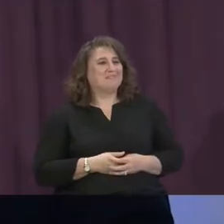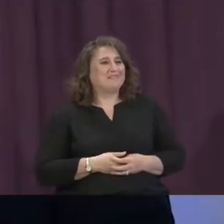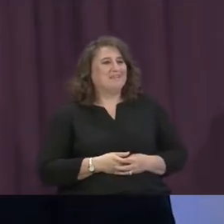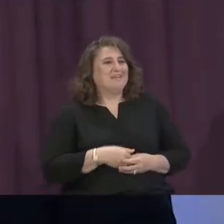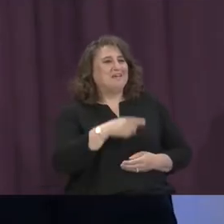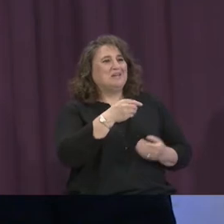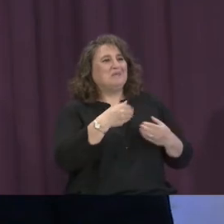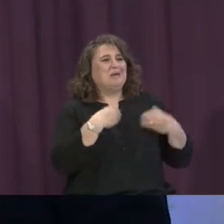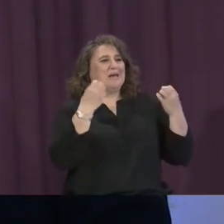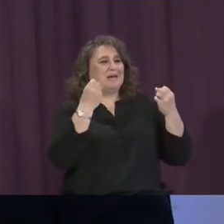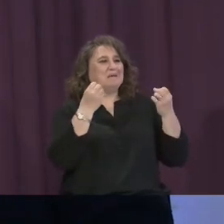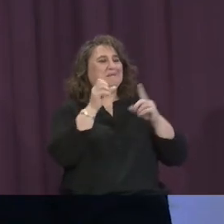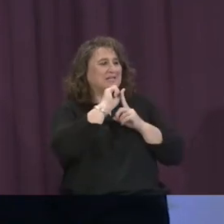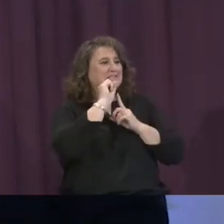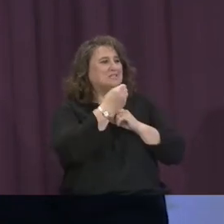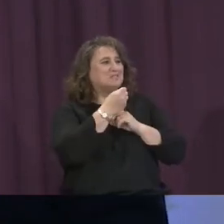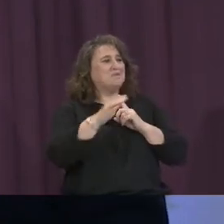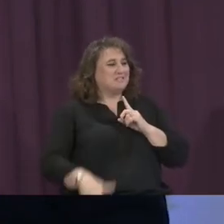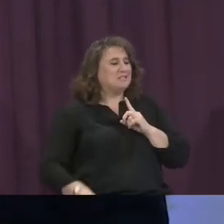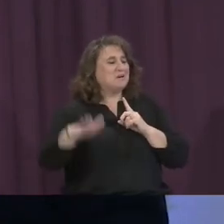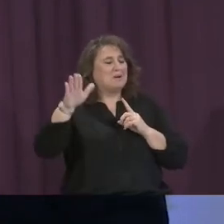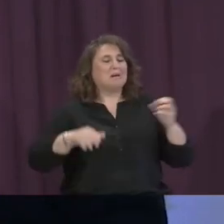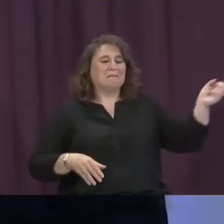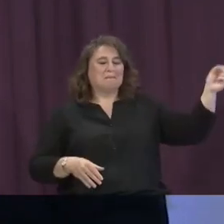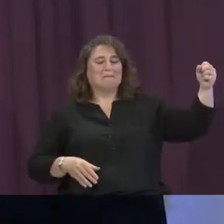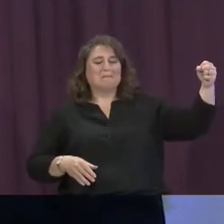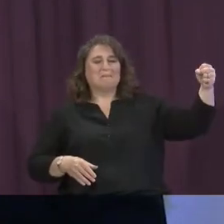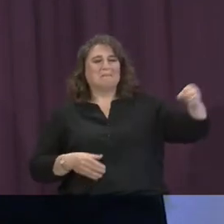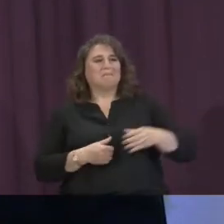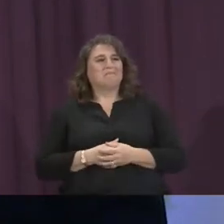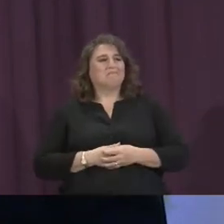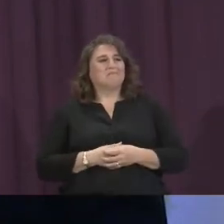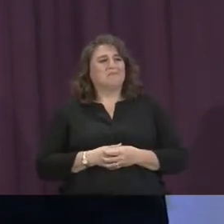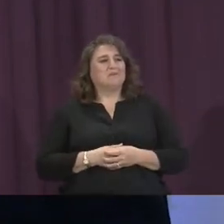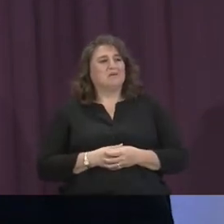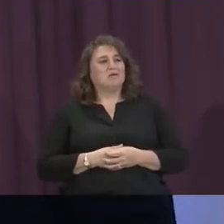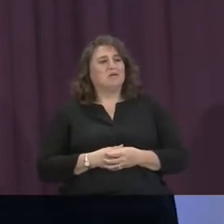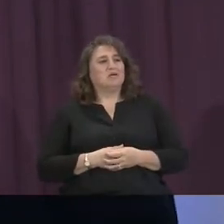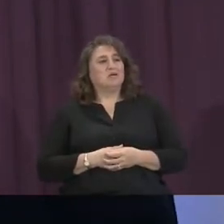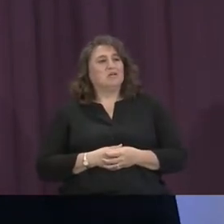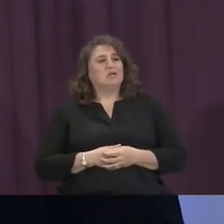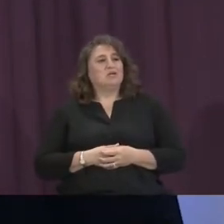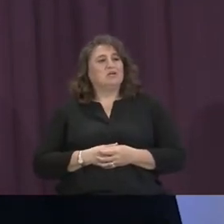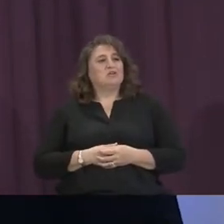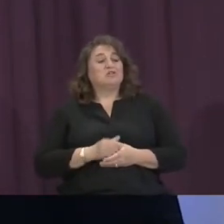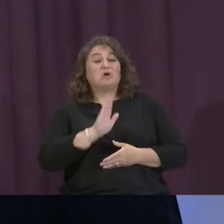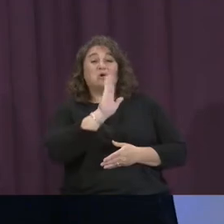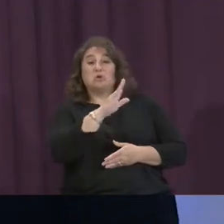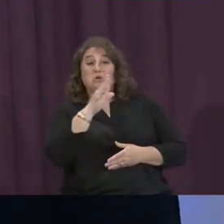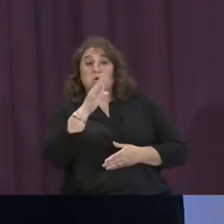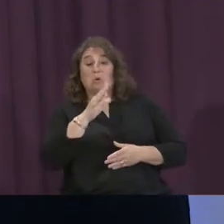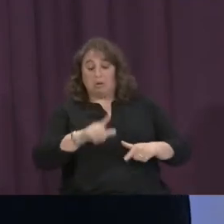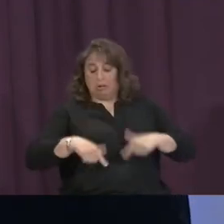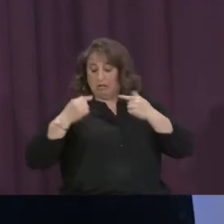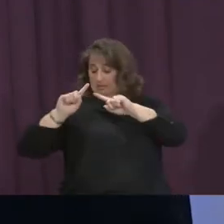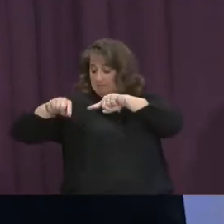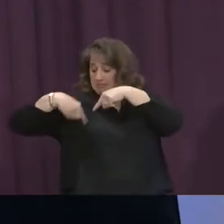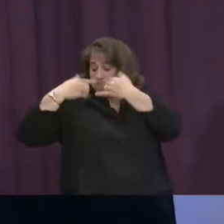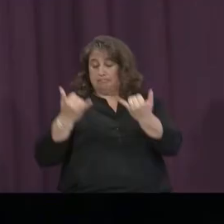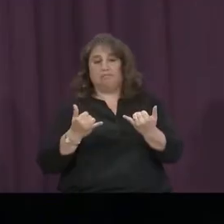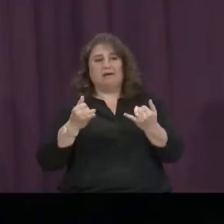had a lot of situations there. So, um, what do you feel that you valued over the years of all of your experiences with diversity?